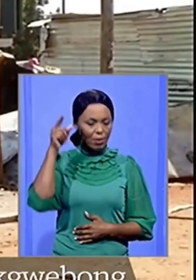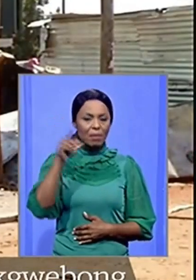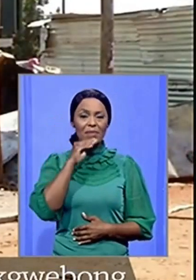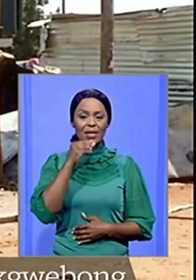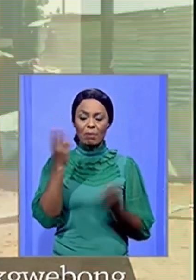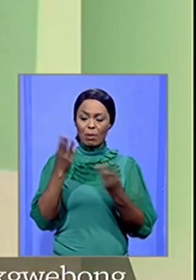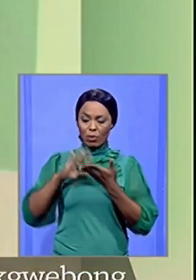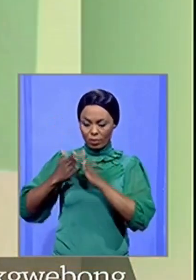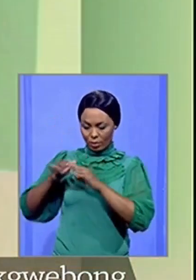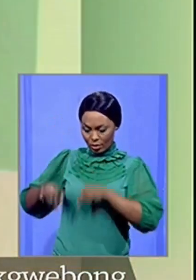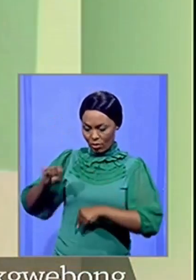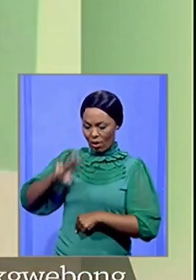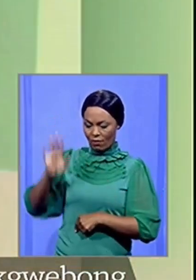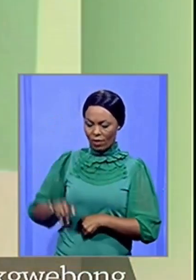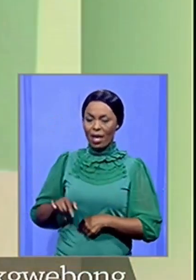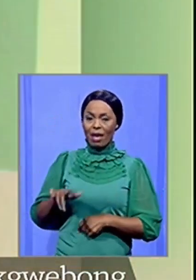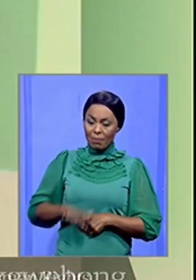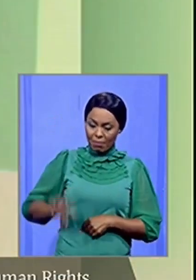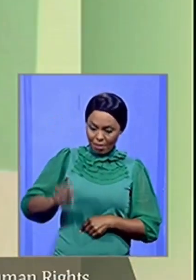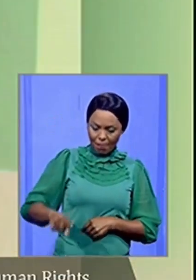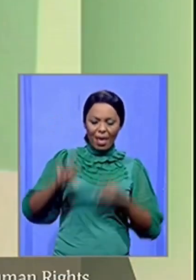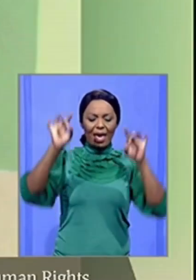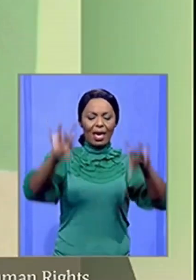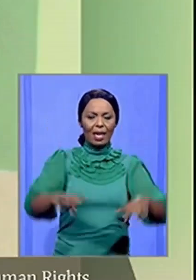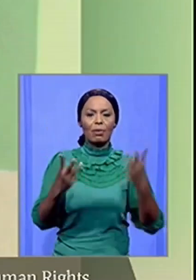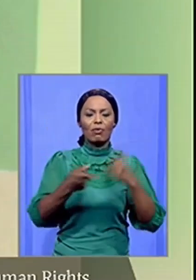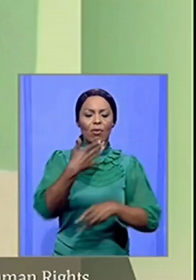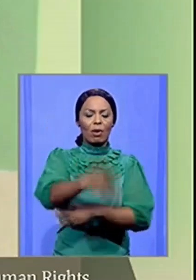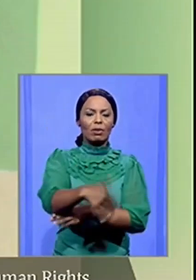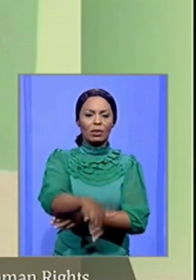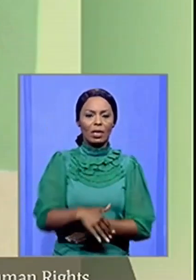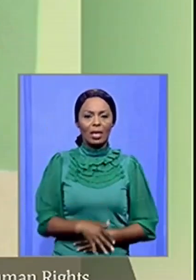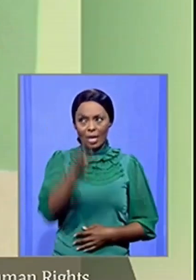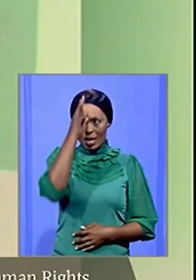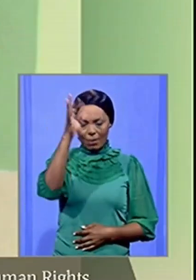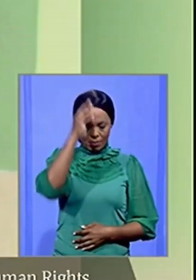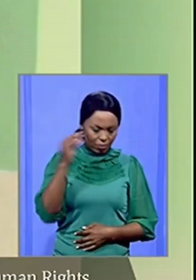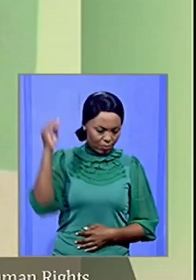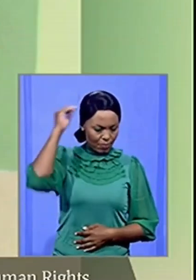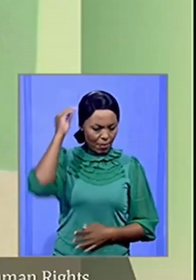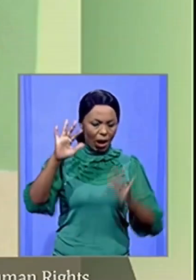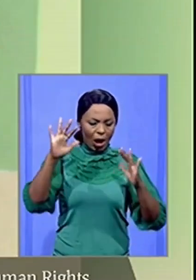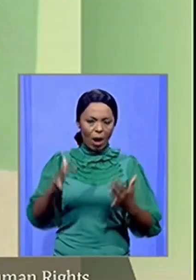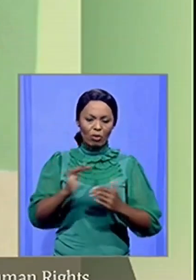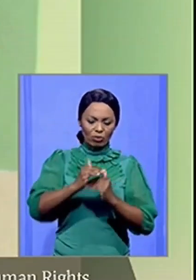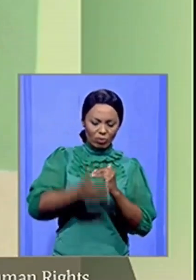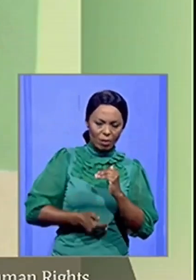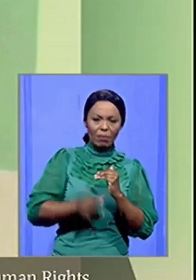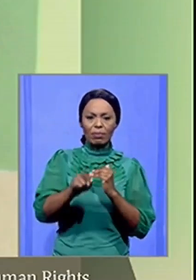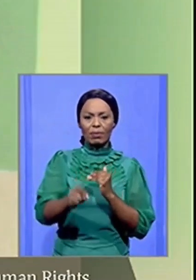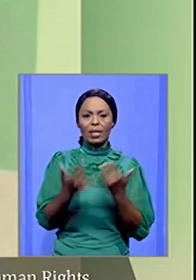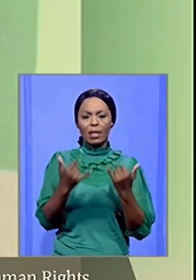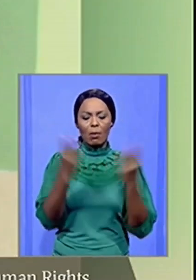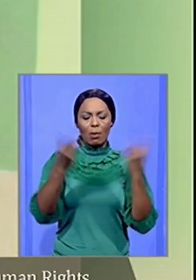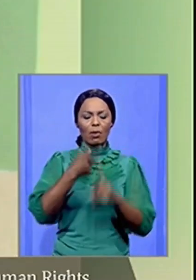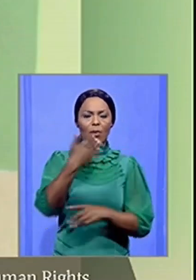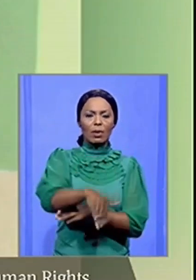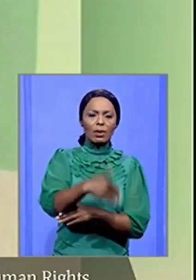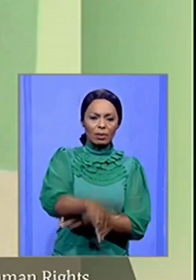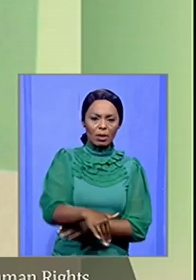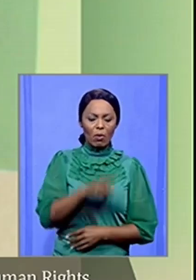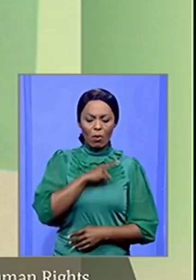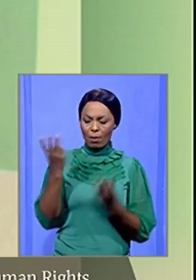wish that the government and law enforcement need to acknowledge attacks on foreign nationals and their property as xenophobic and should take